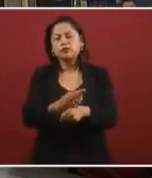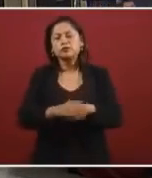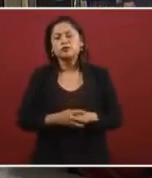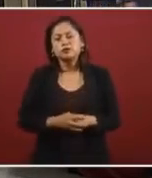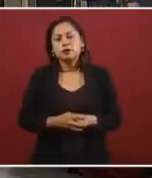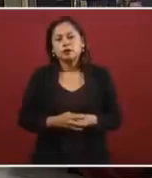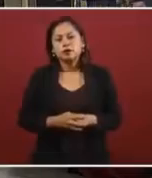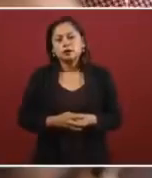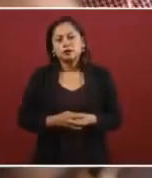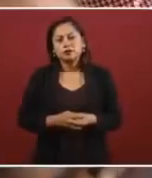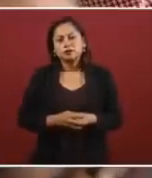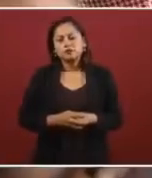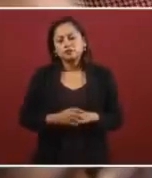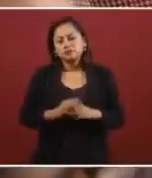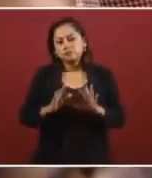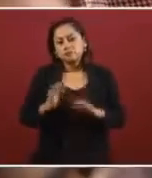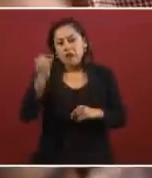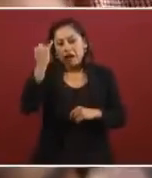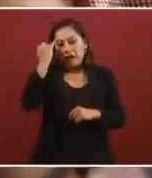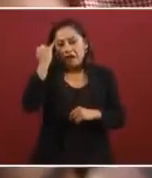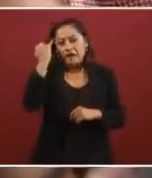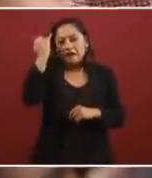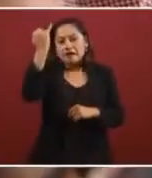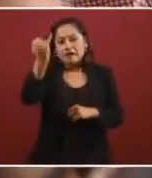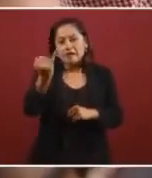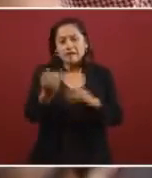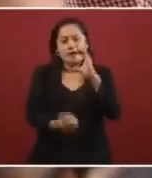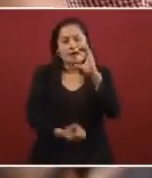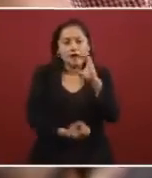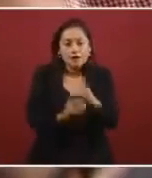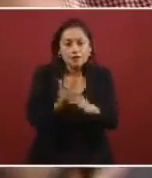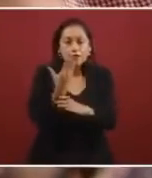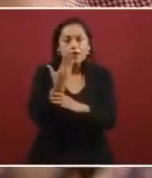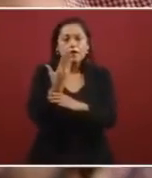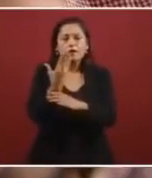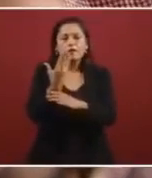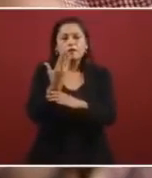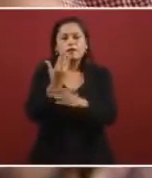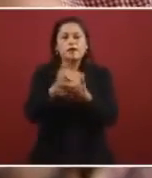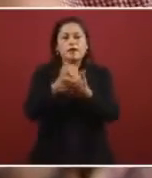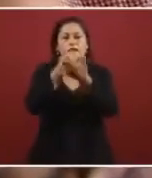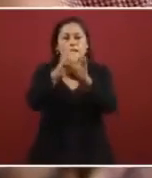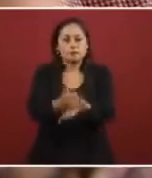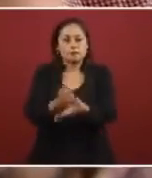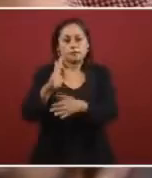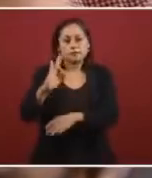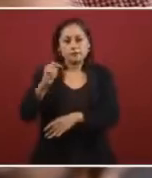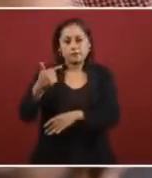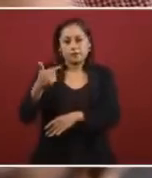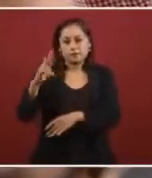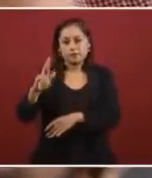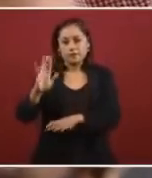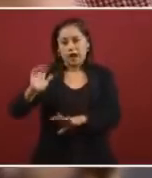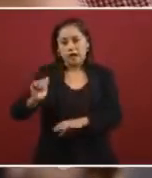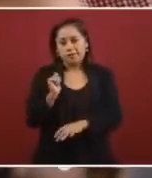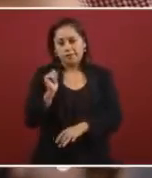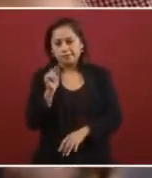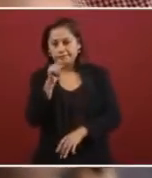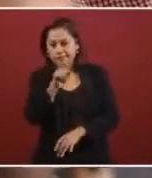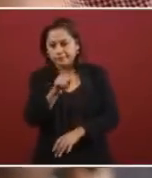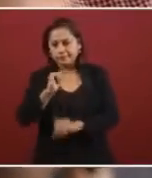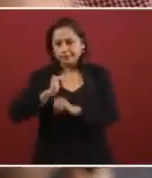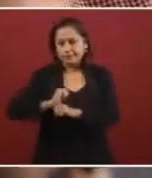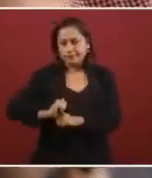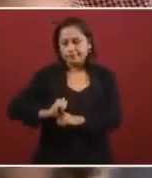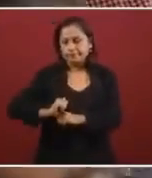hypotheses, with these new lines of investigation that the fiscal or district attorney has, in these